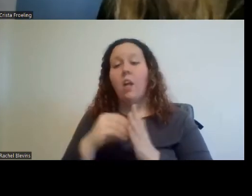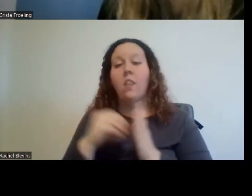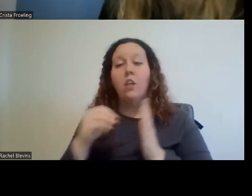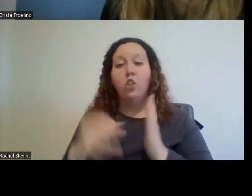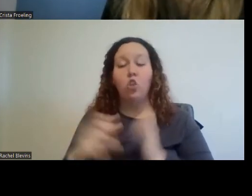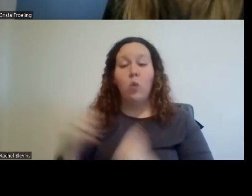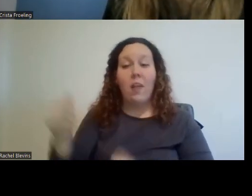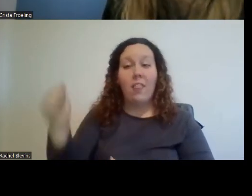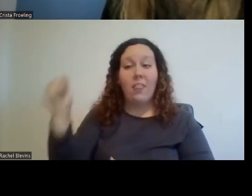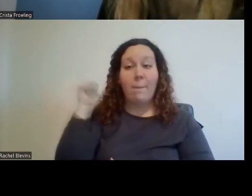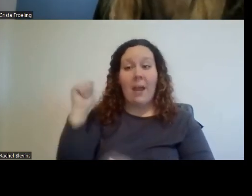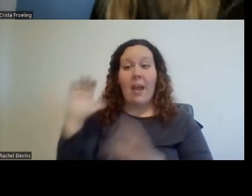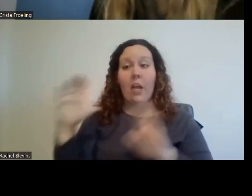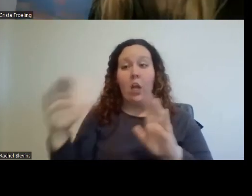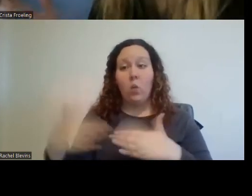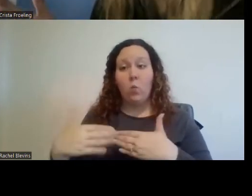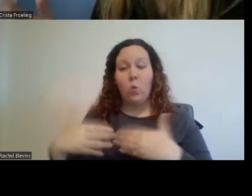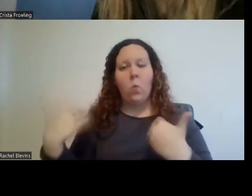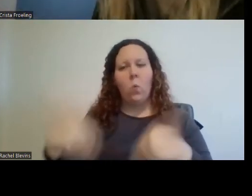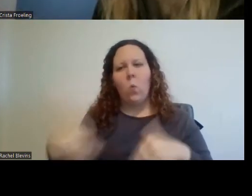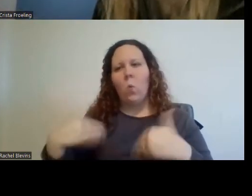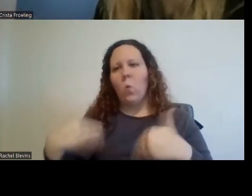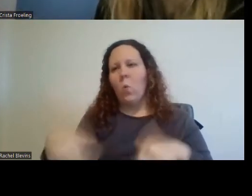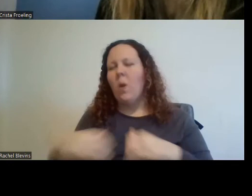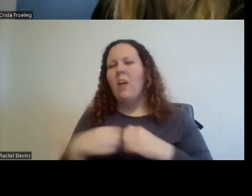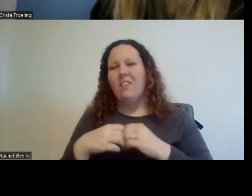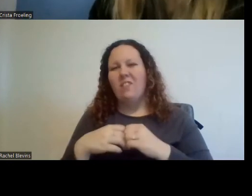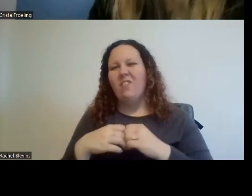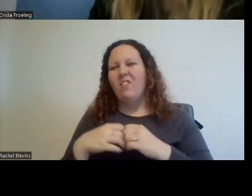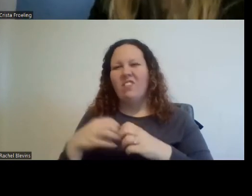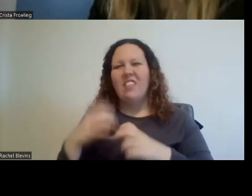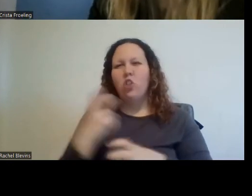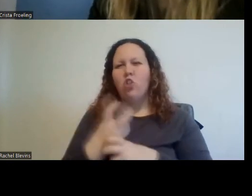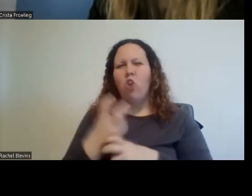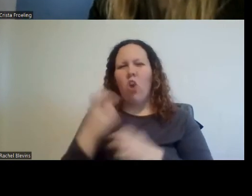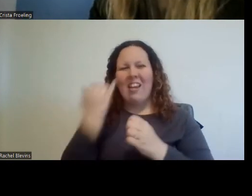huge disadvantage, even if they're typical hearing.